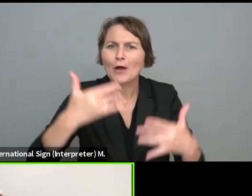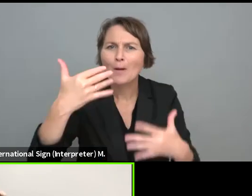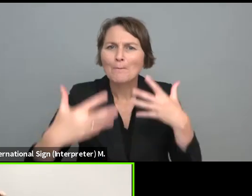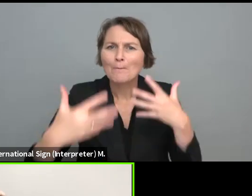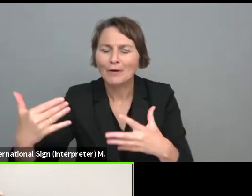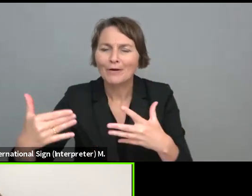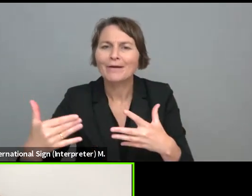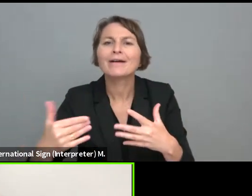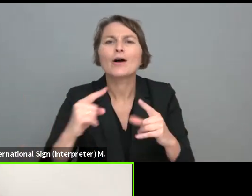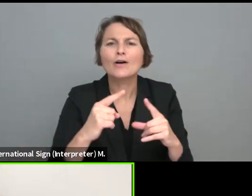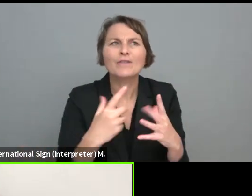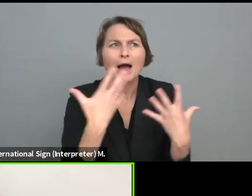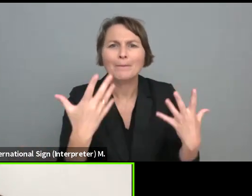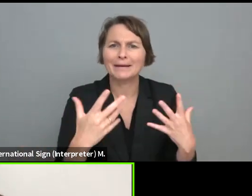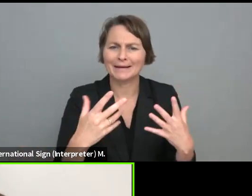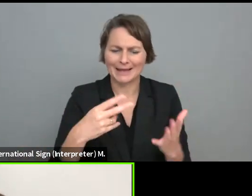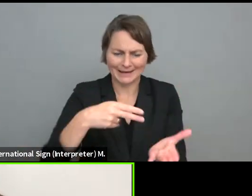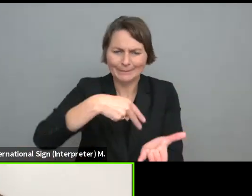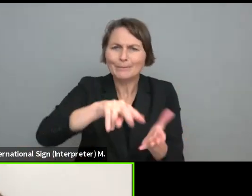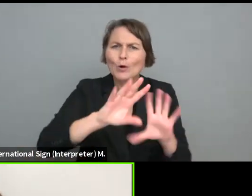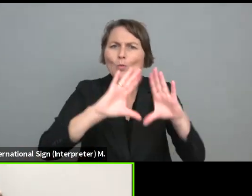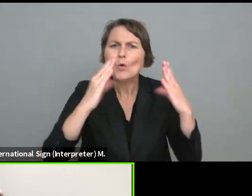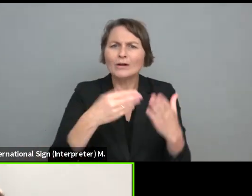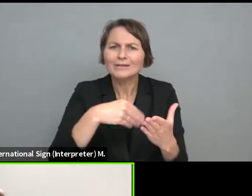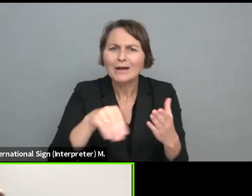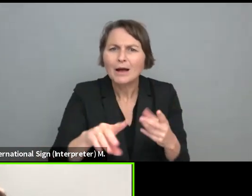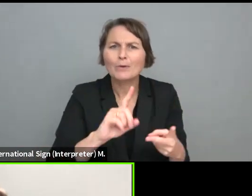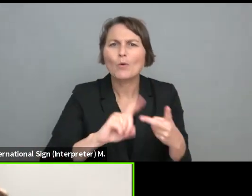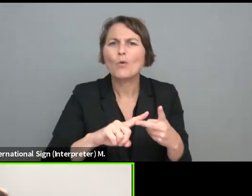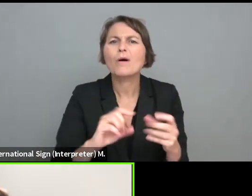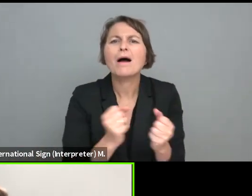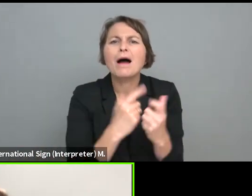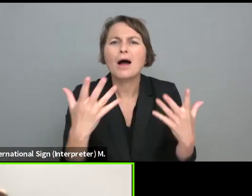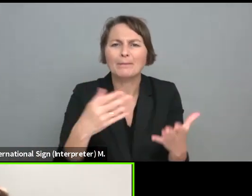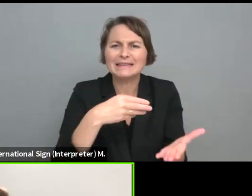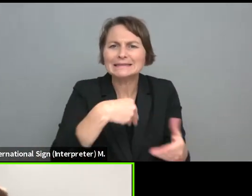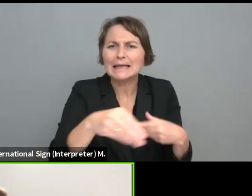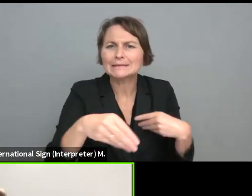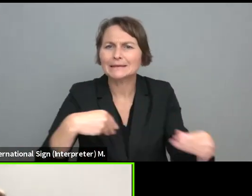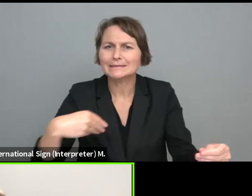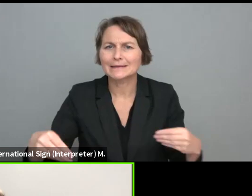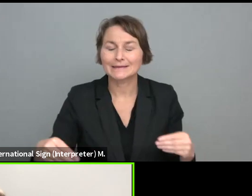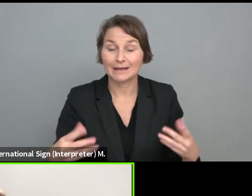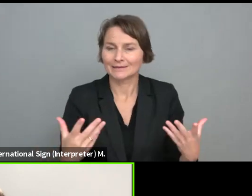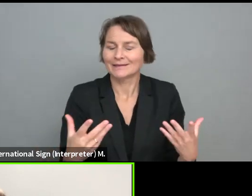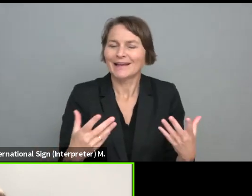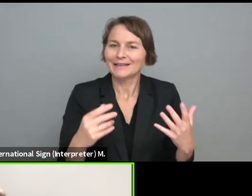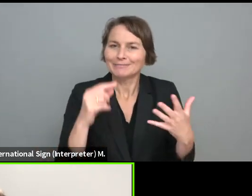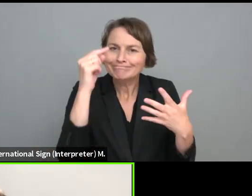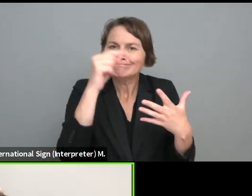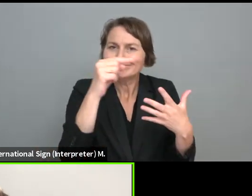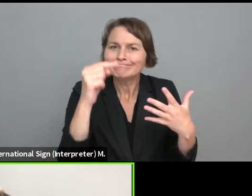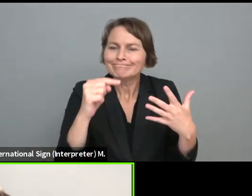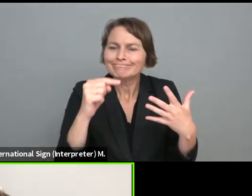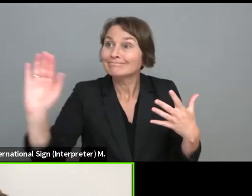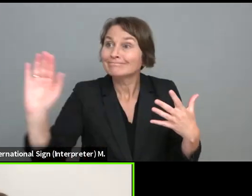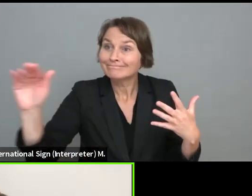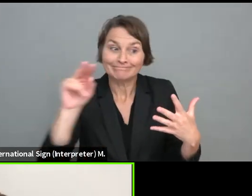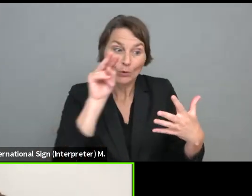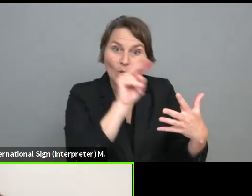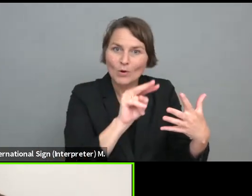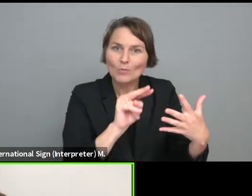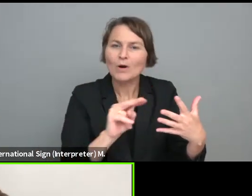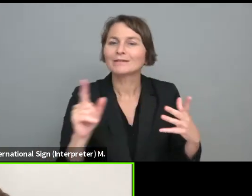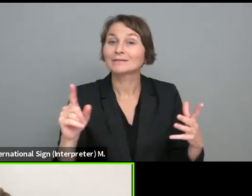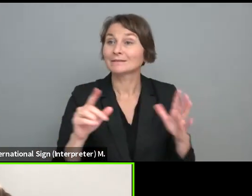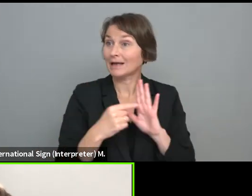the jersey sales with the limited amount of data that we actually do have, and sort of lay out a path forward and almost say,